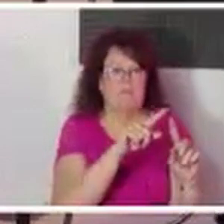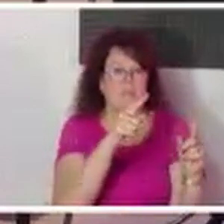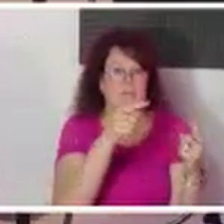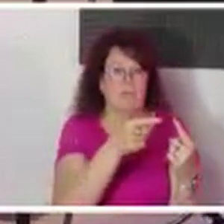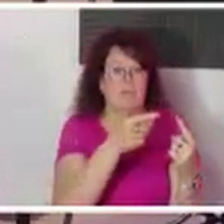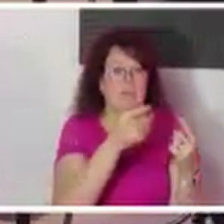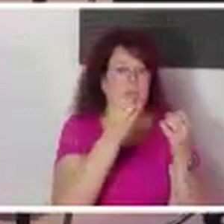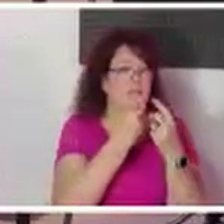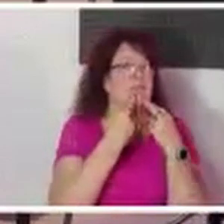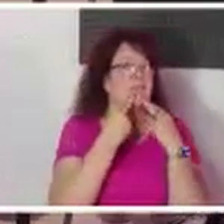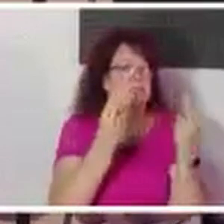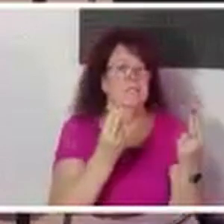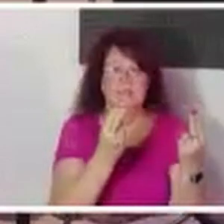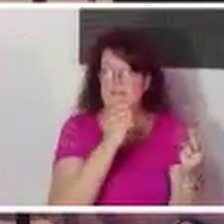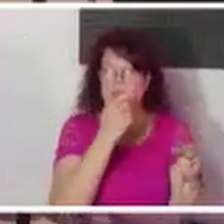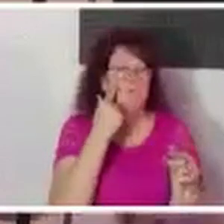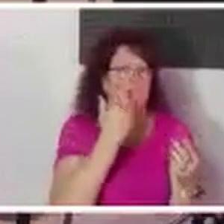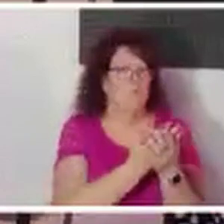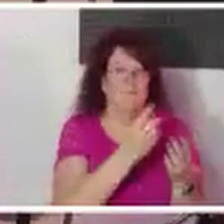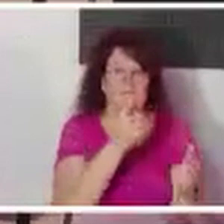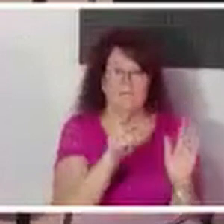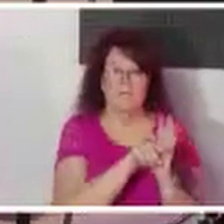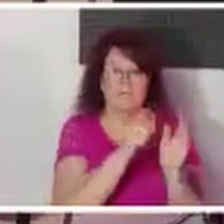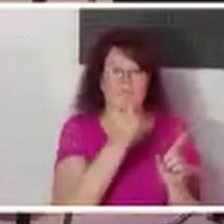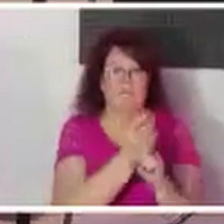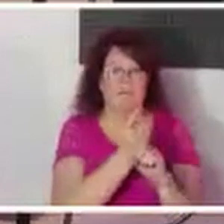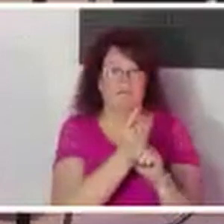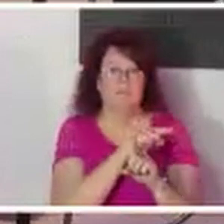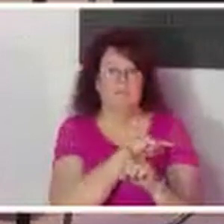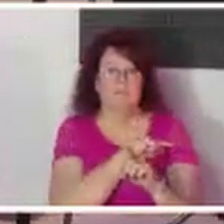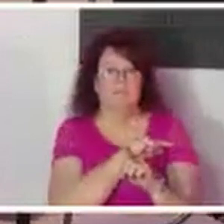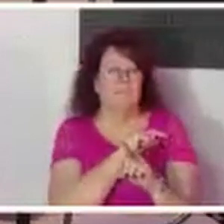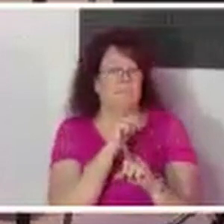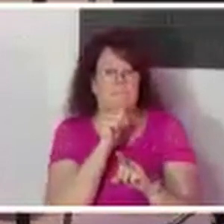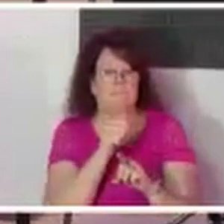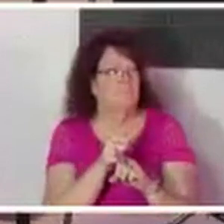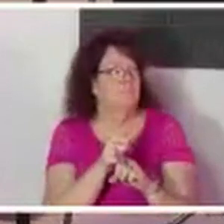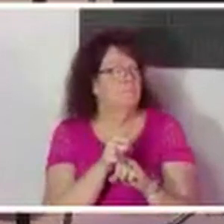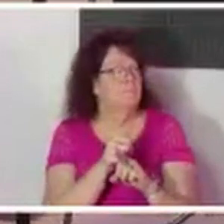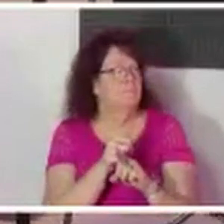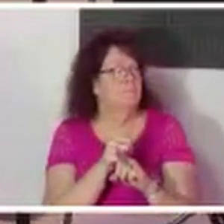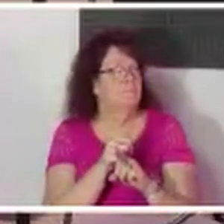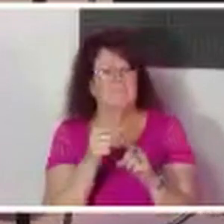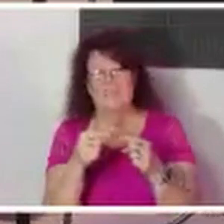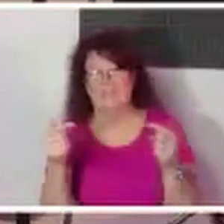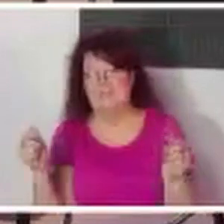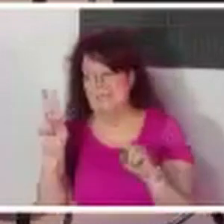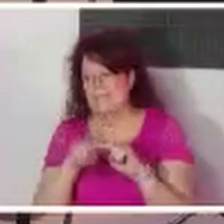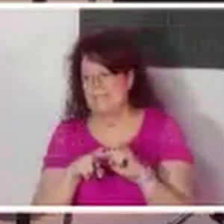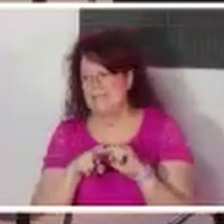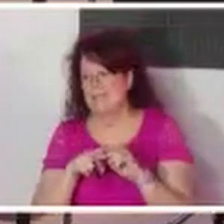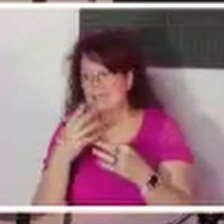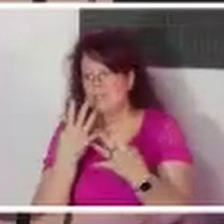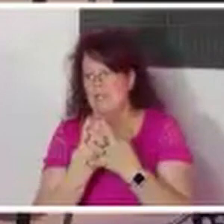innocent and have not been proven guilty, right? Their case could be dismissed. The alternative is sitting in jail